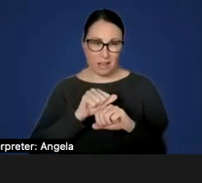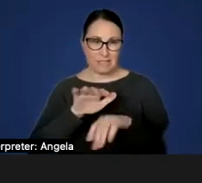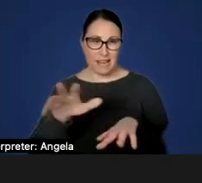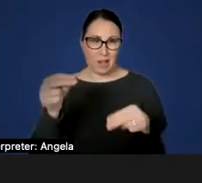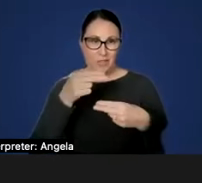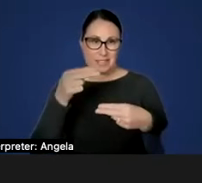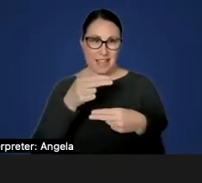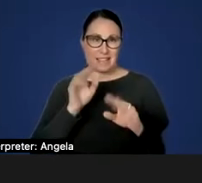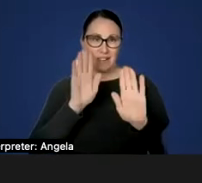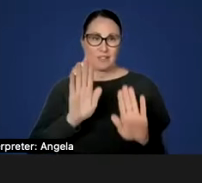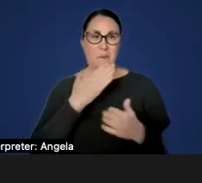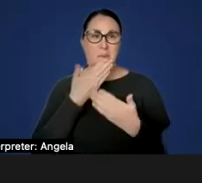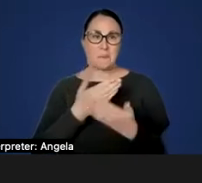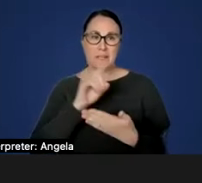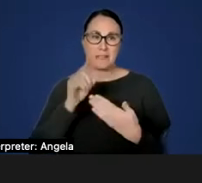weekend.